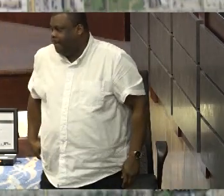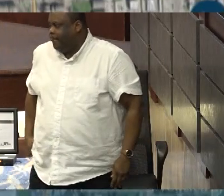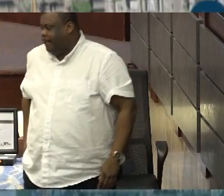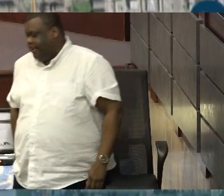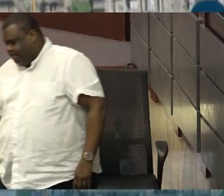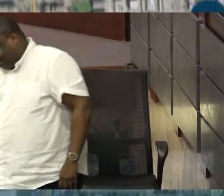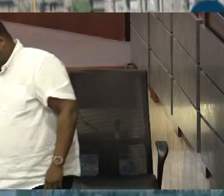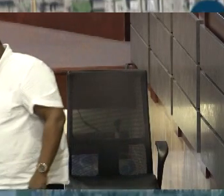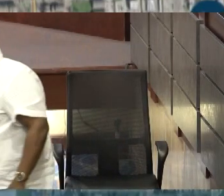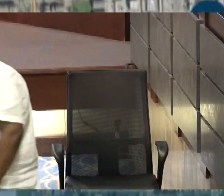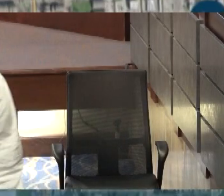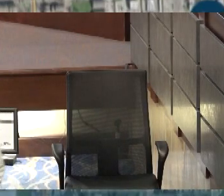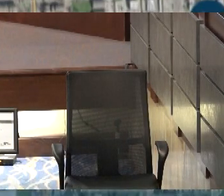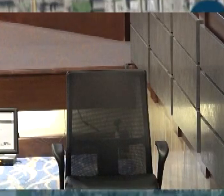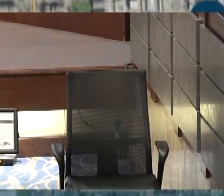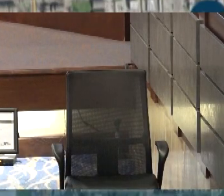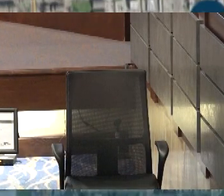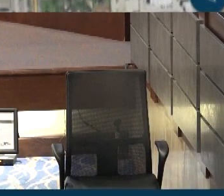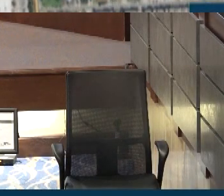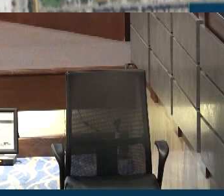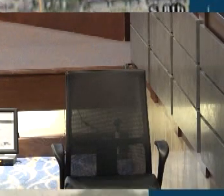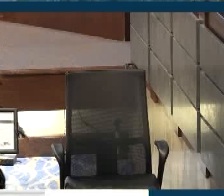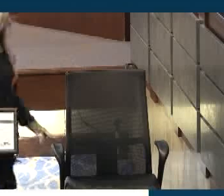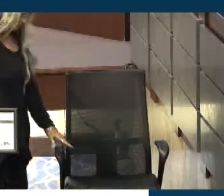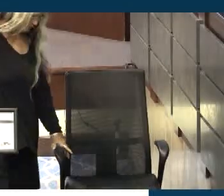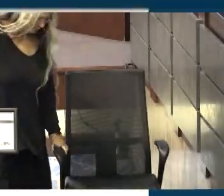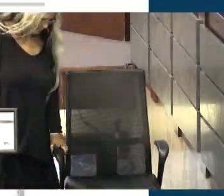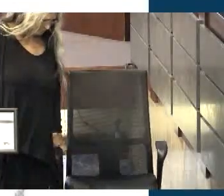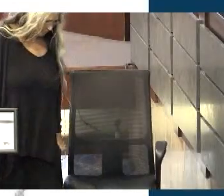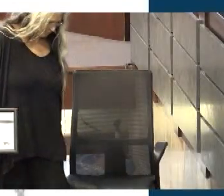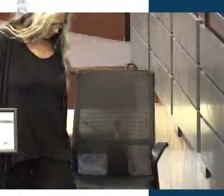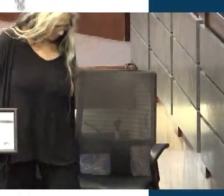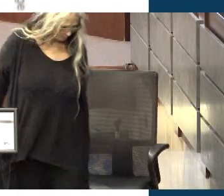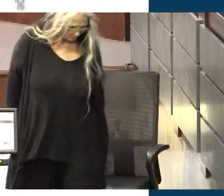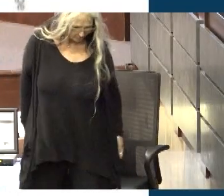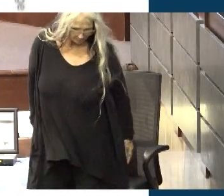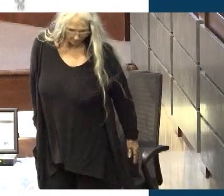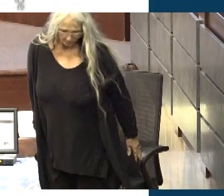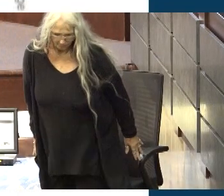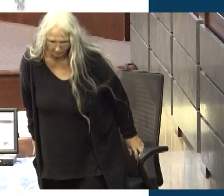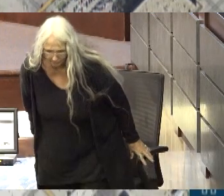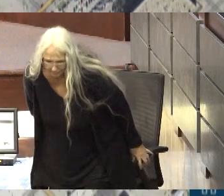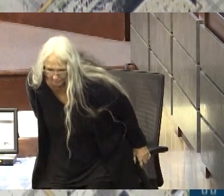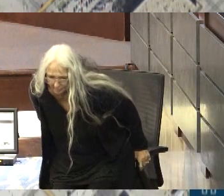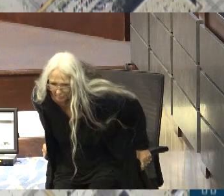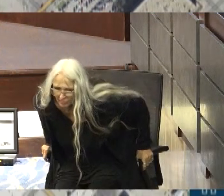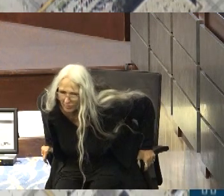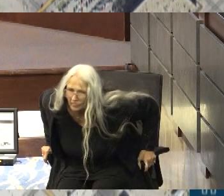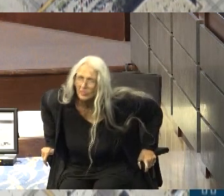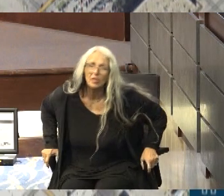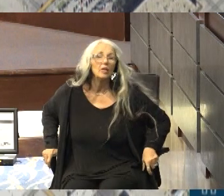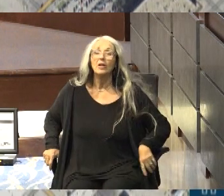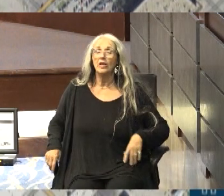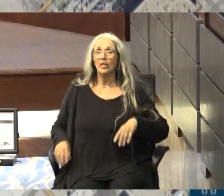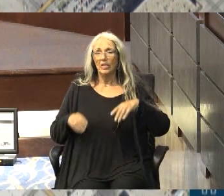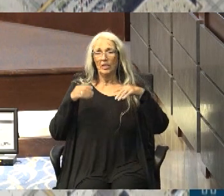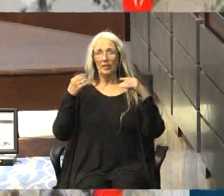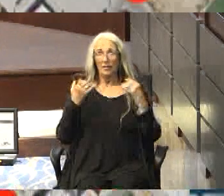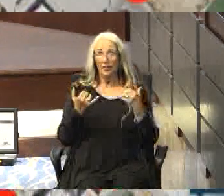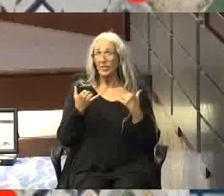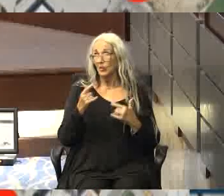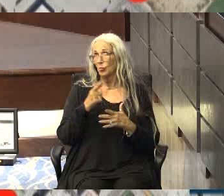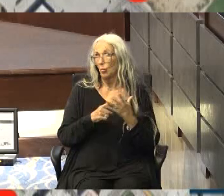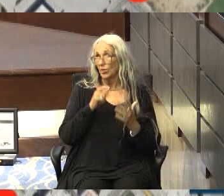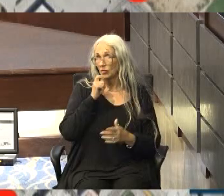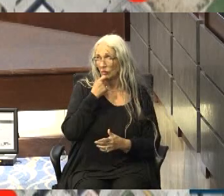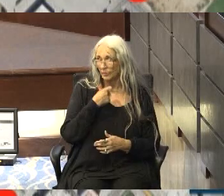are in it. And so the level of detail we try to put in their hands is extensive. And then this is one of the cool parts